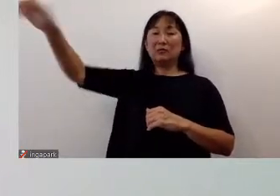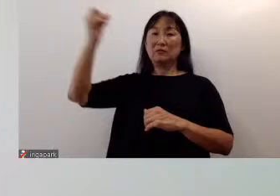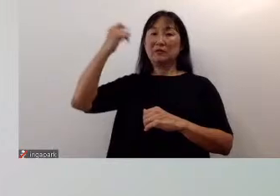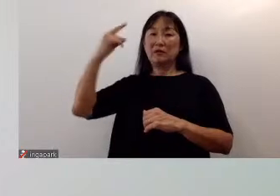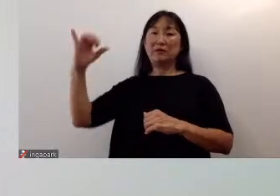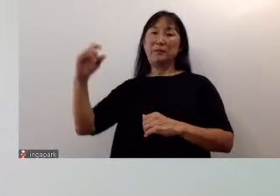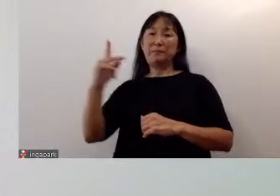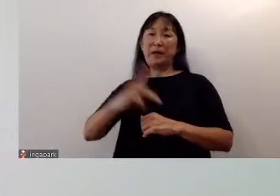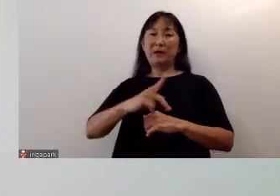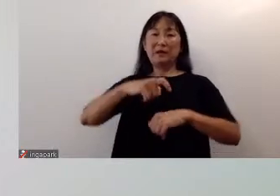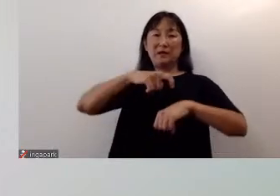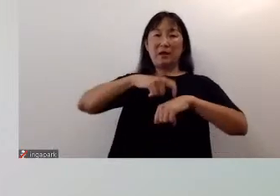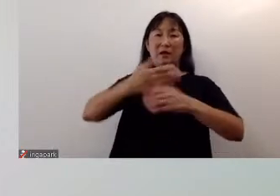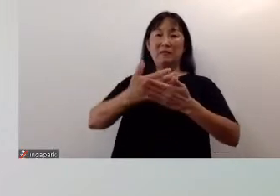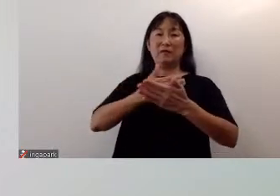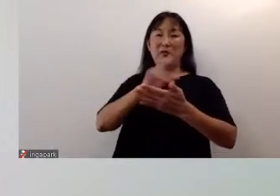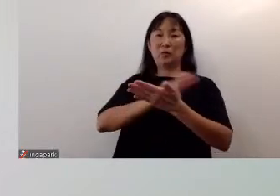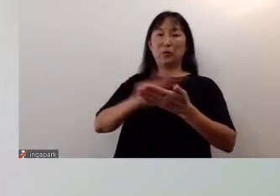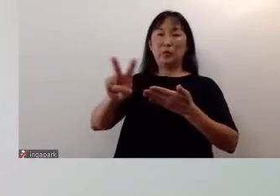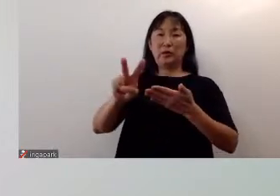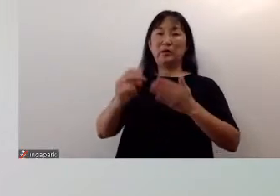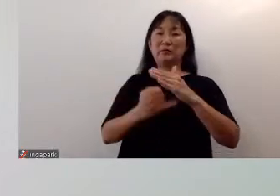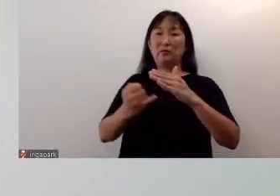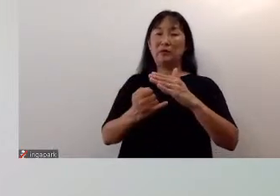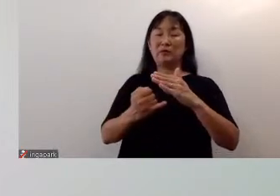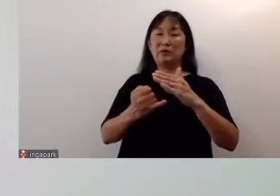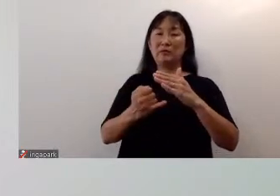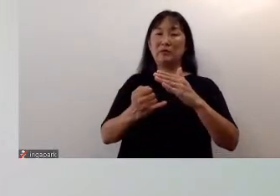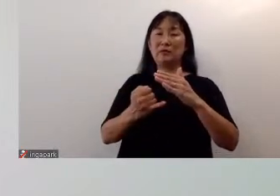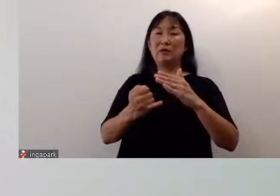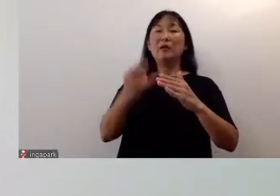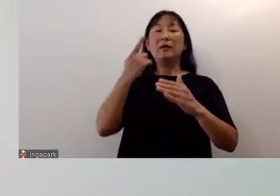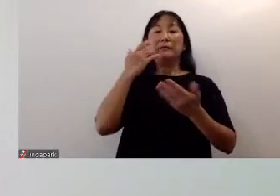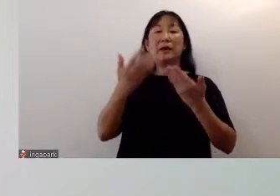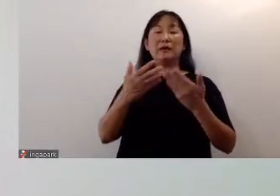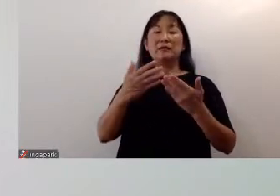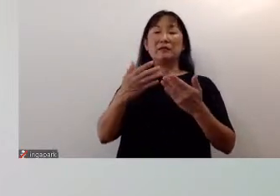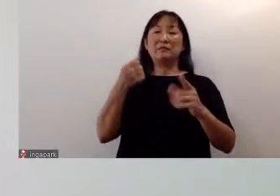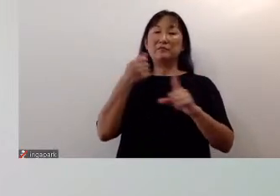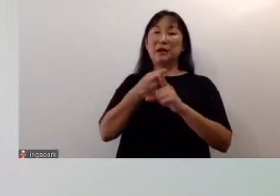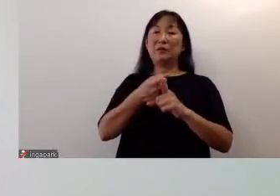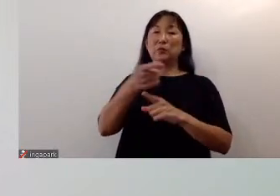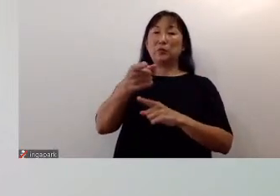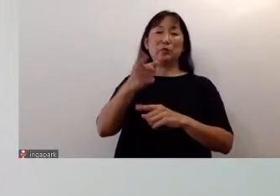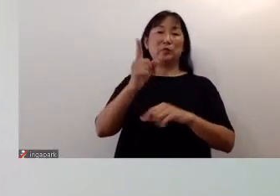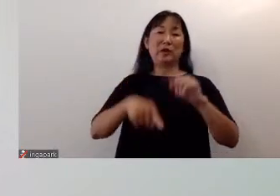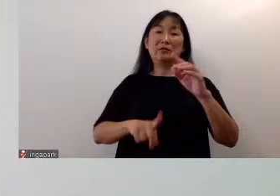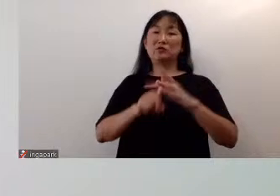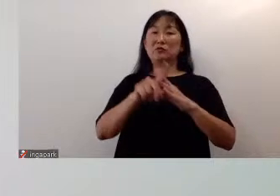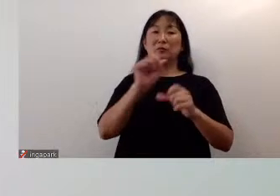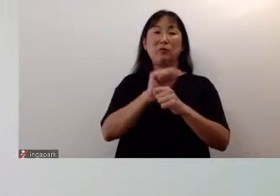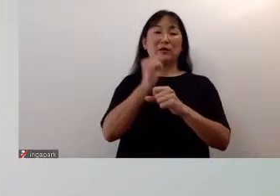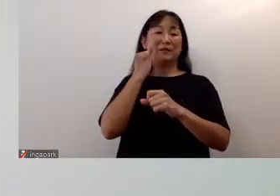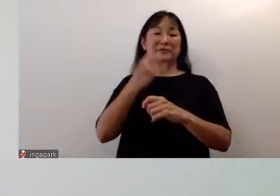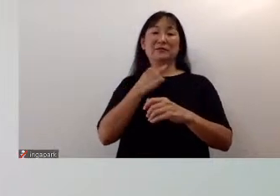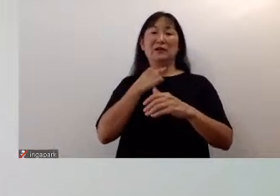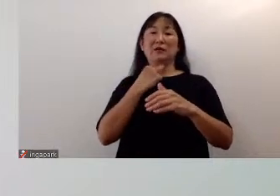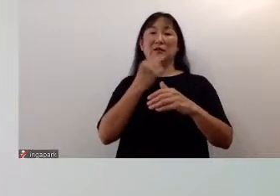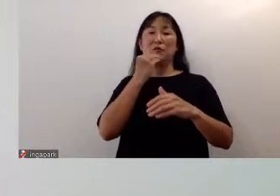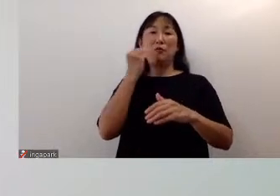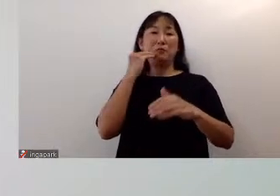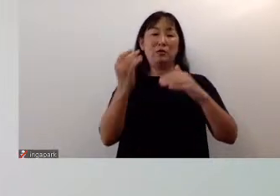be knowing what's going on with that quarantine, because it may affect your ability to report to your work site on your first day of